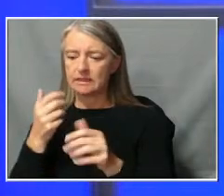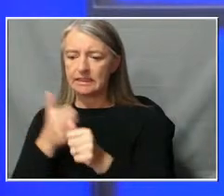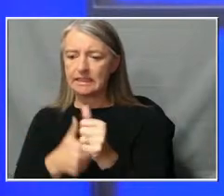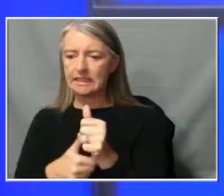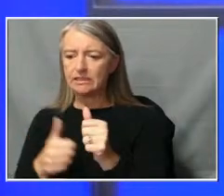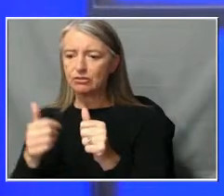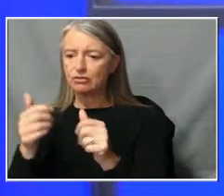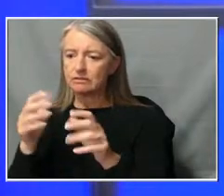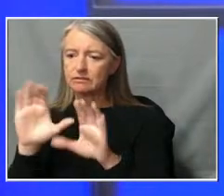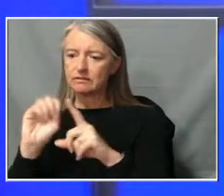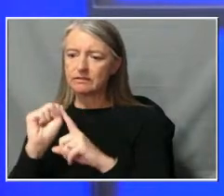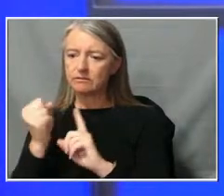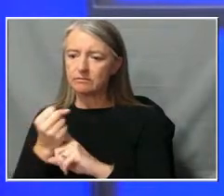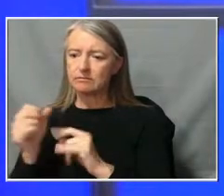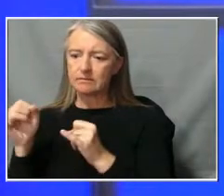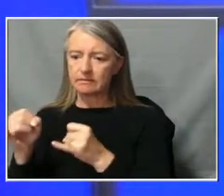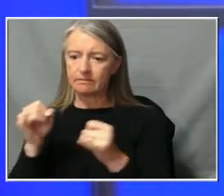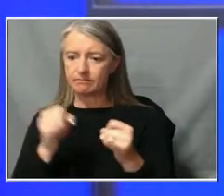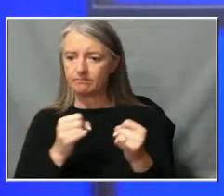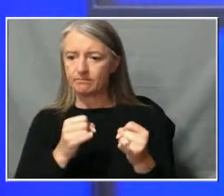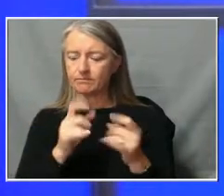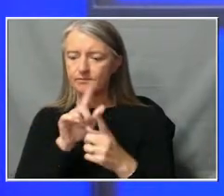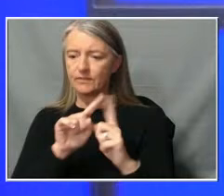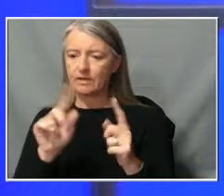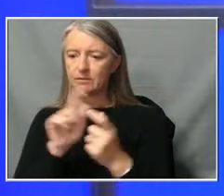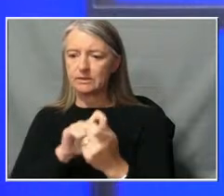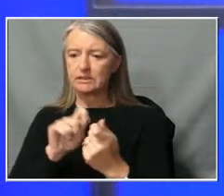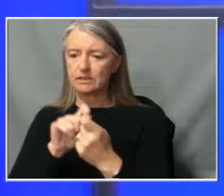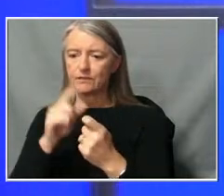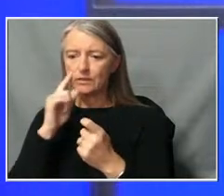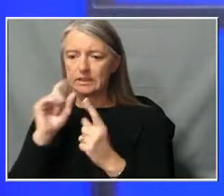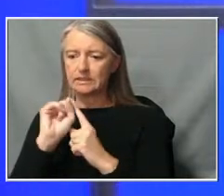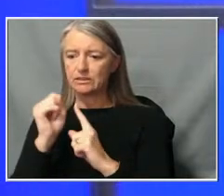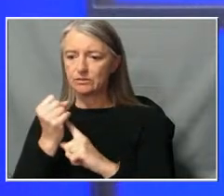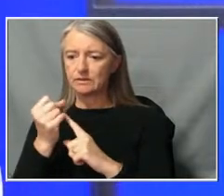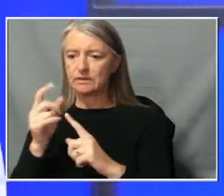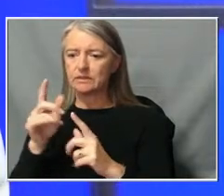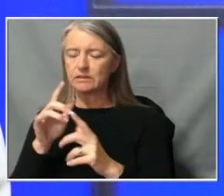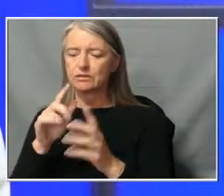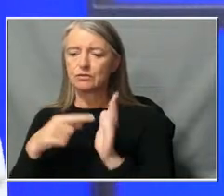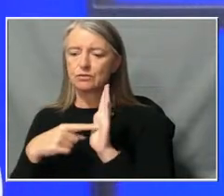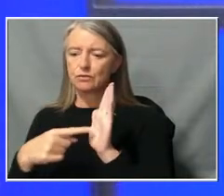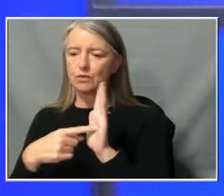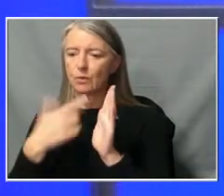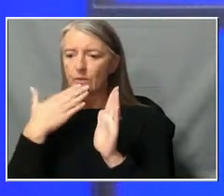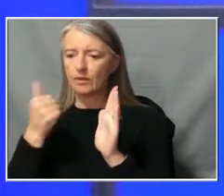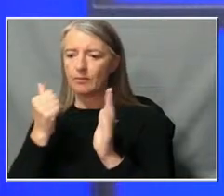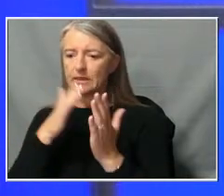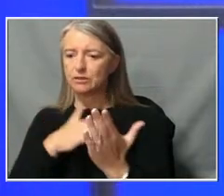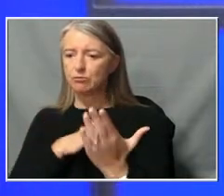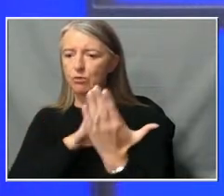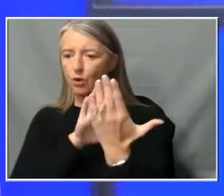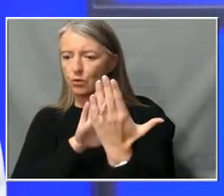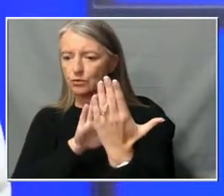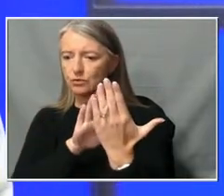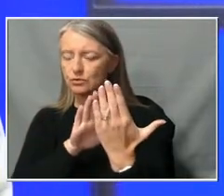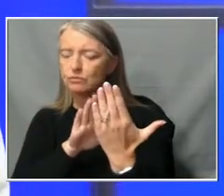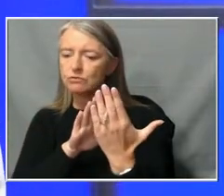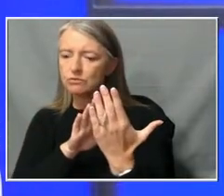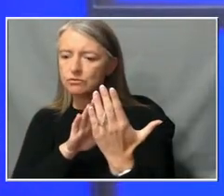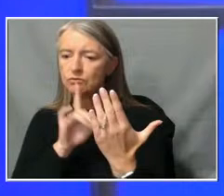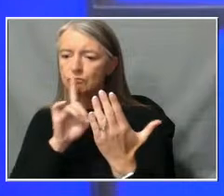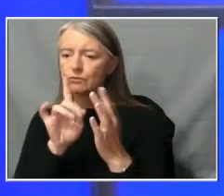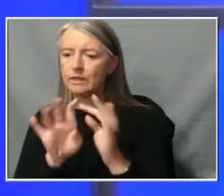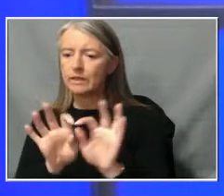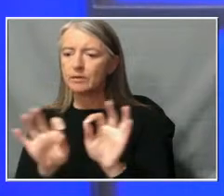very particular factors for each case that dictate, what's the best approach. And so it's really